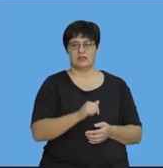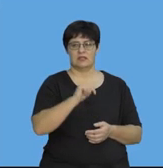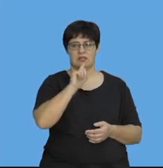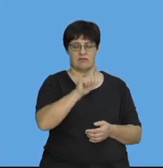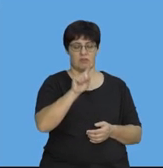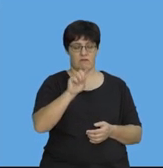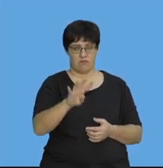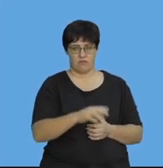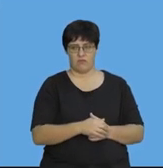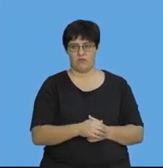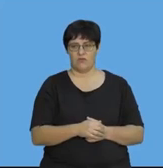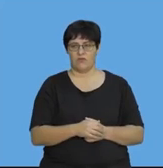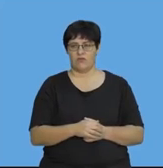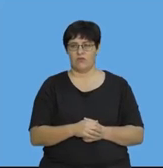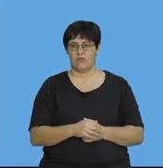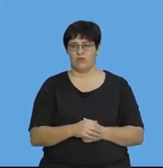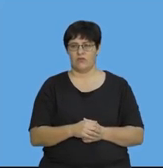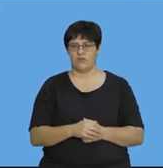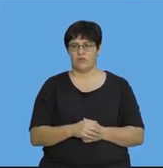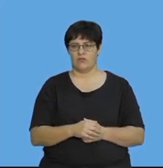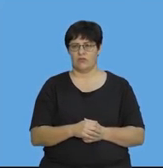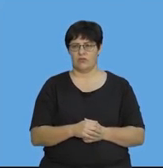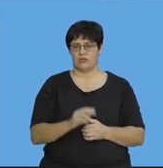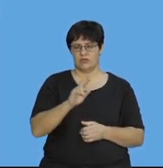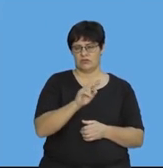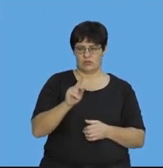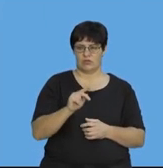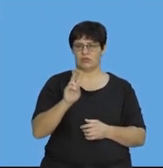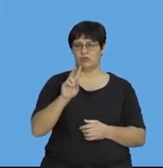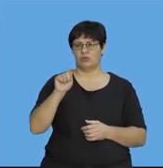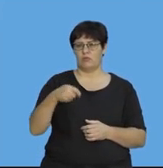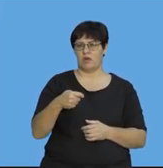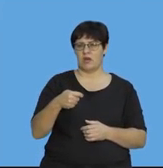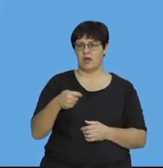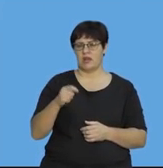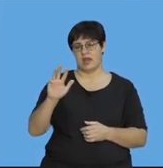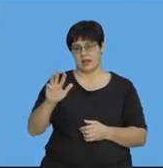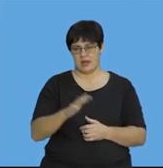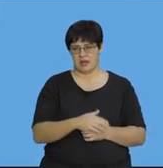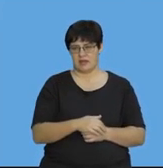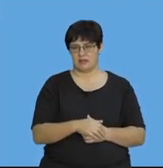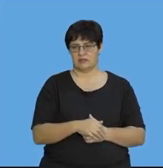There we go, 714. And let's get the decimals, two decimal places,